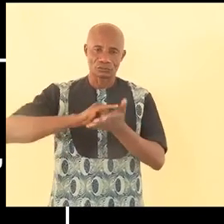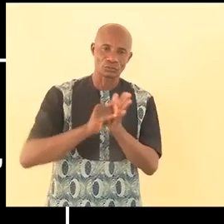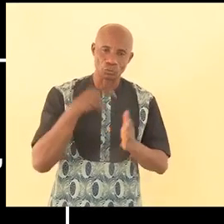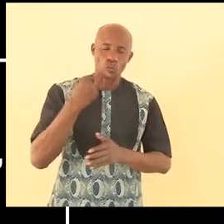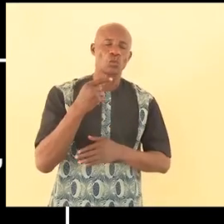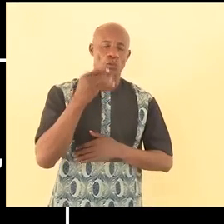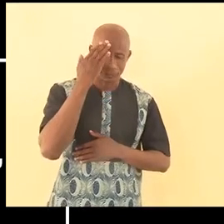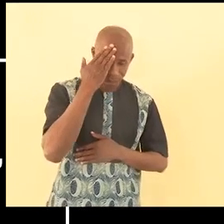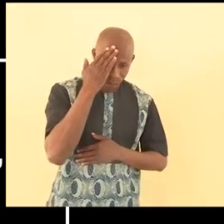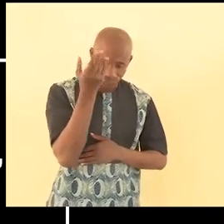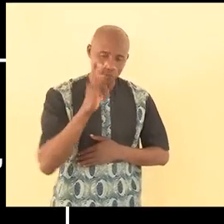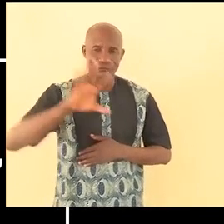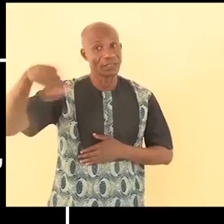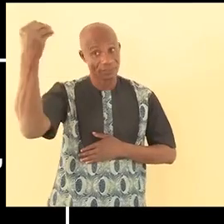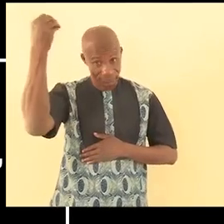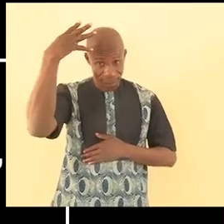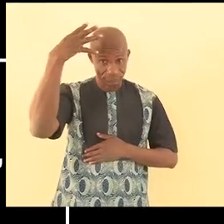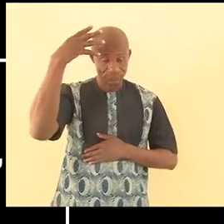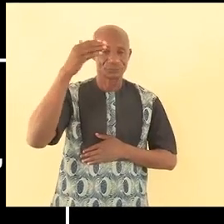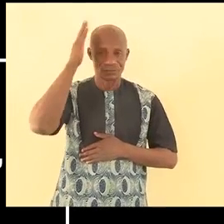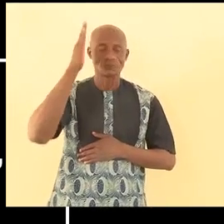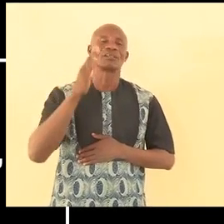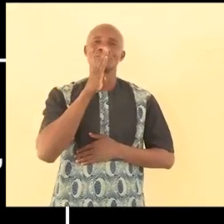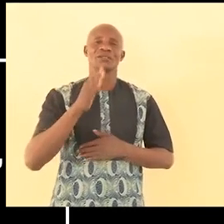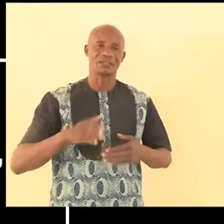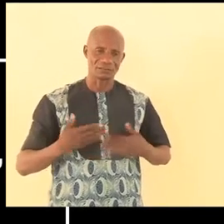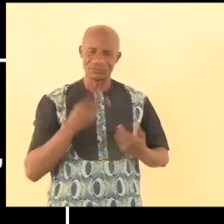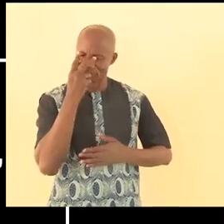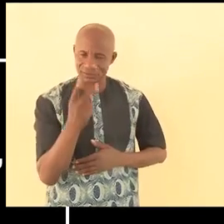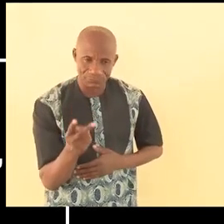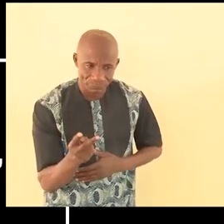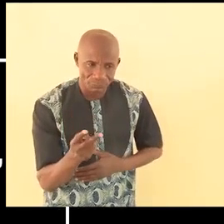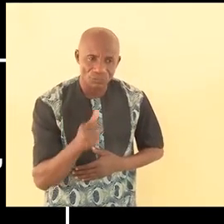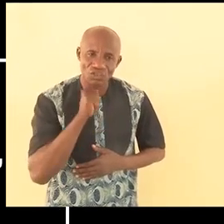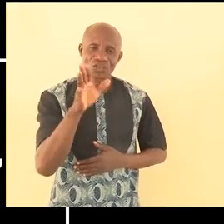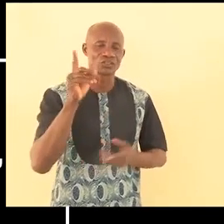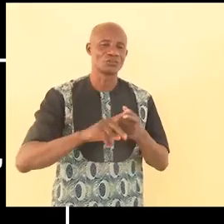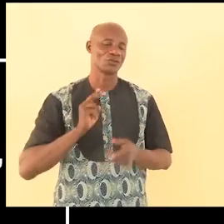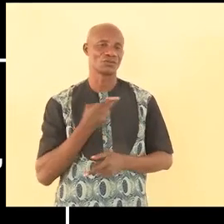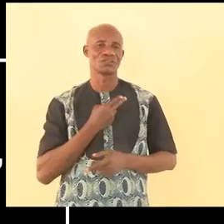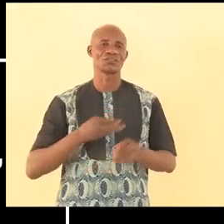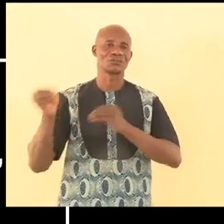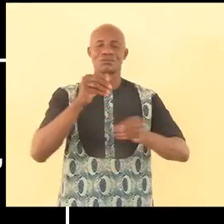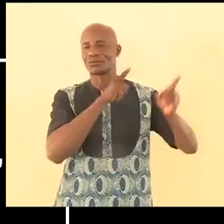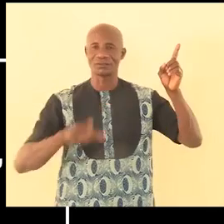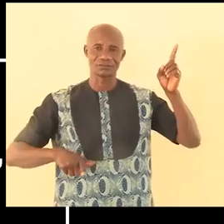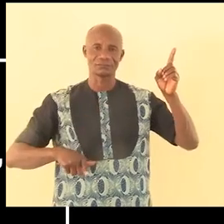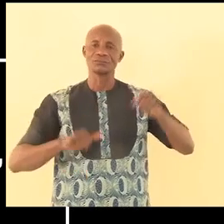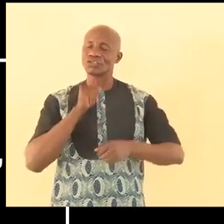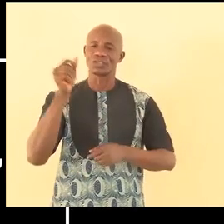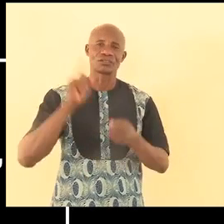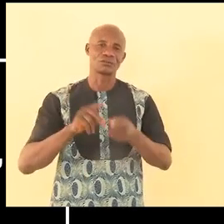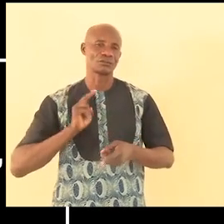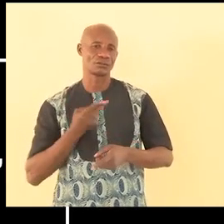But those who are conscious of grace will gladly sing, not to us, O Lord, not to